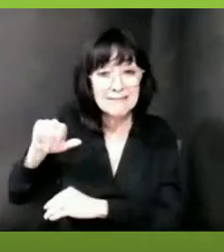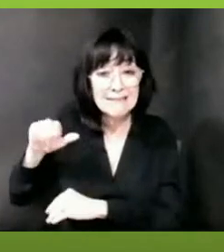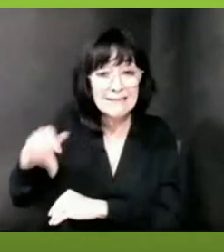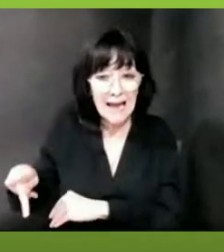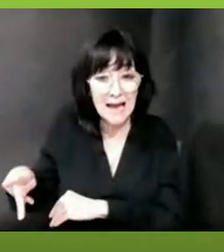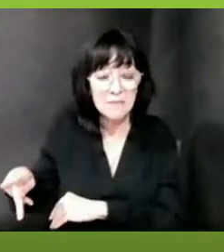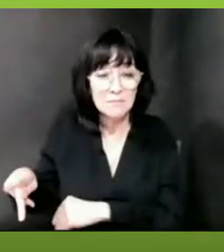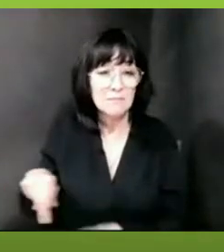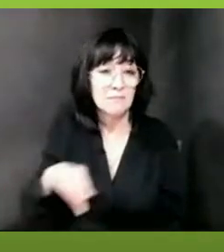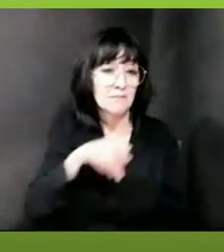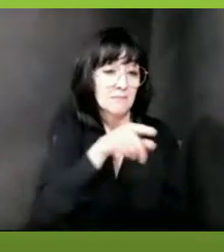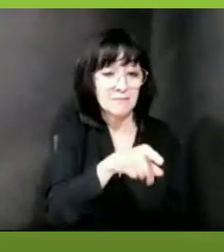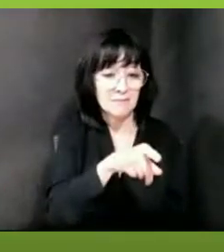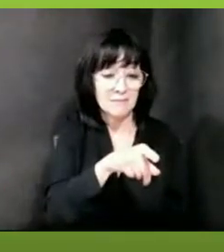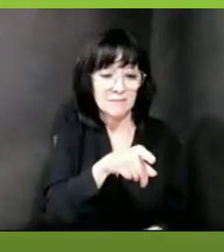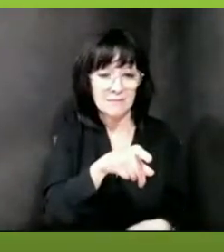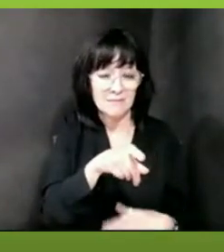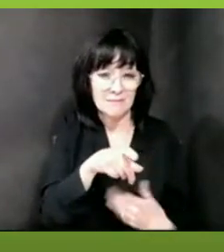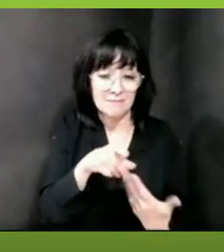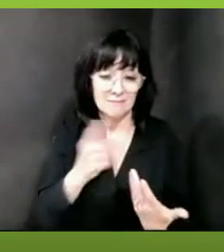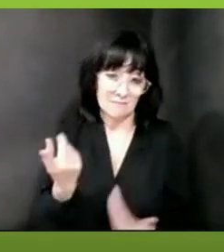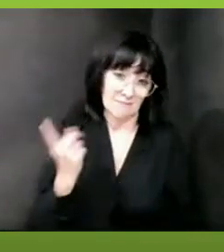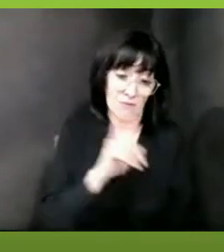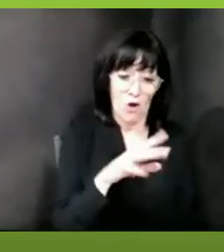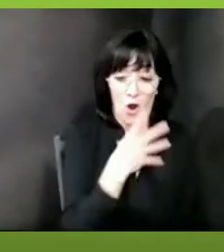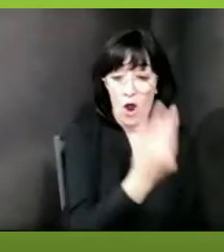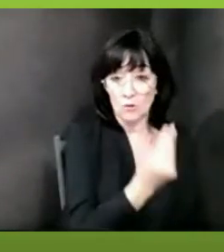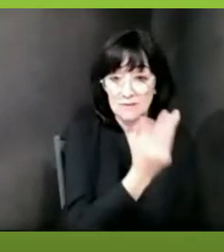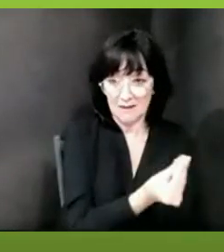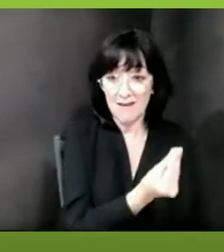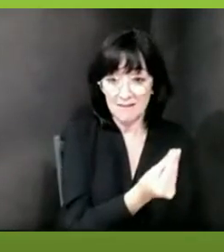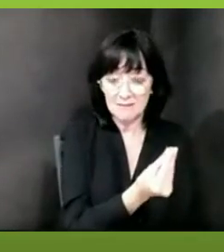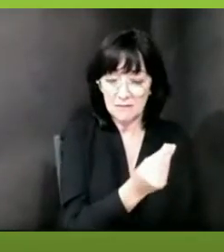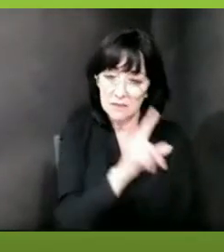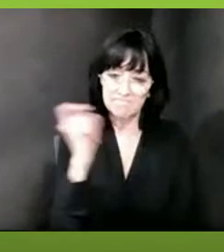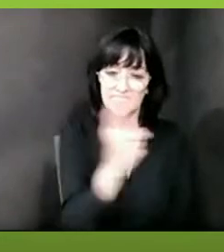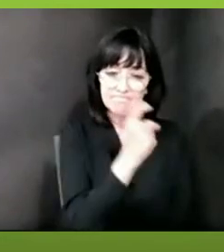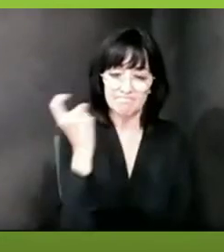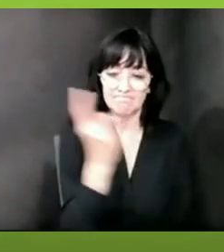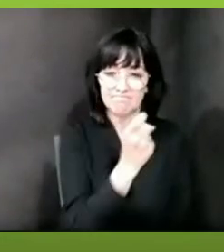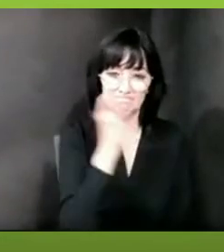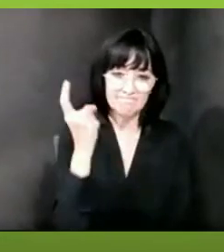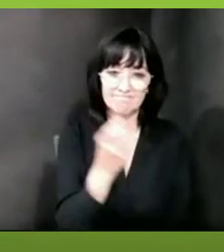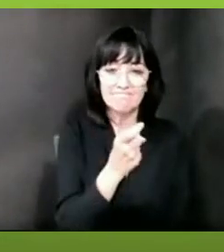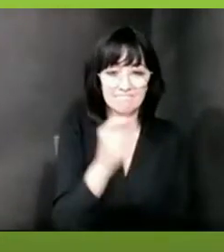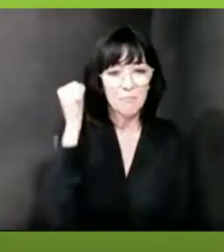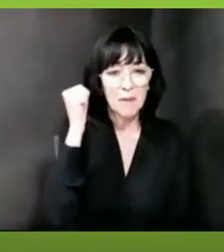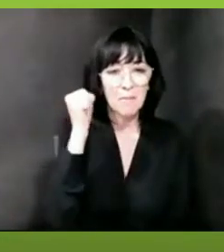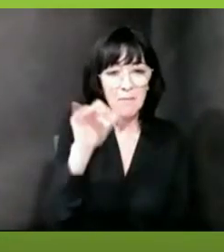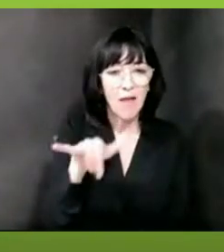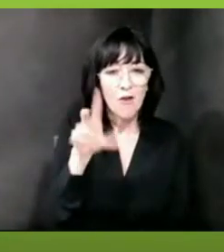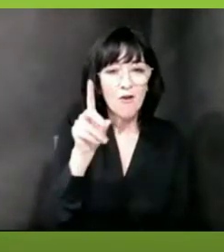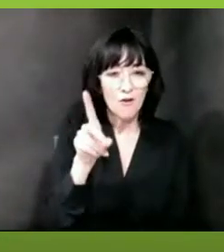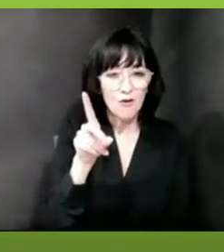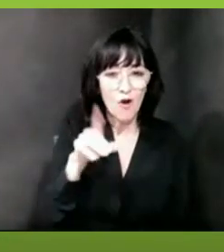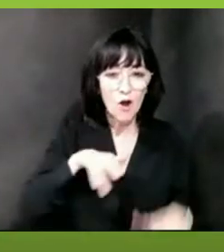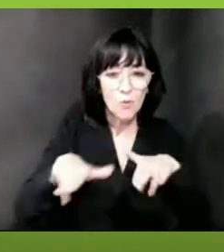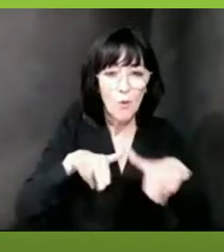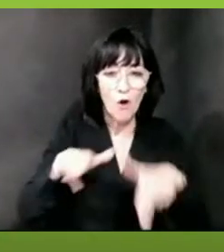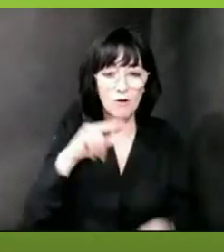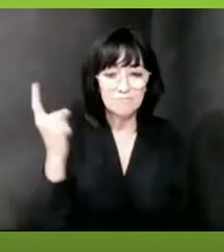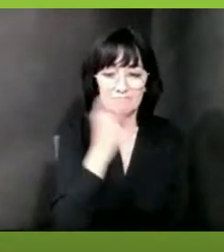laps around the yard just for your own mental health. We did we saw a lot of need